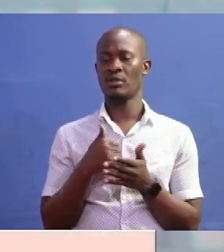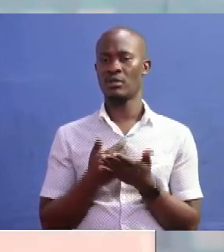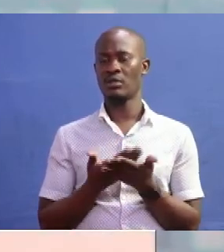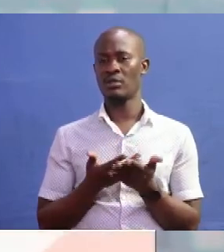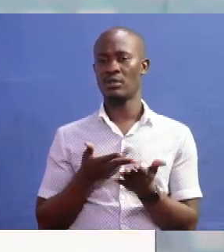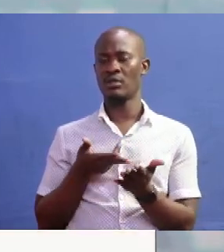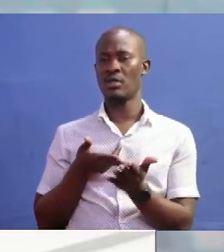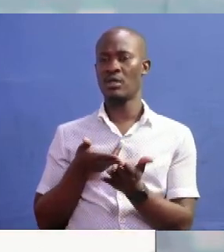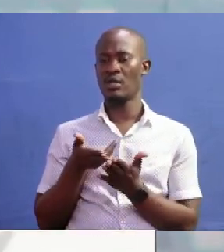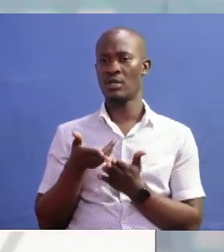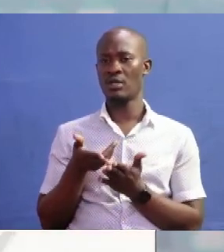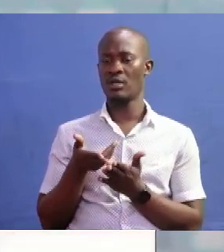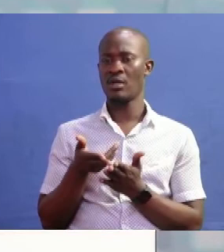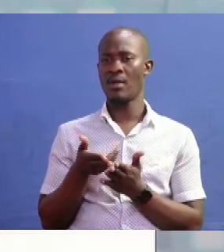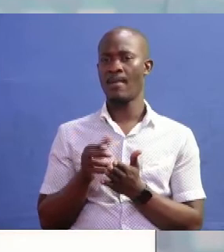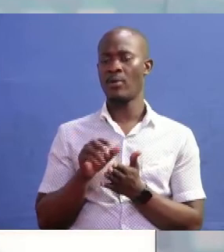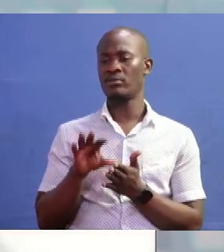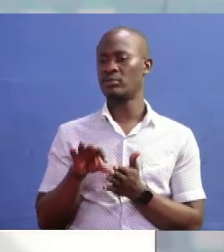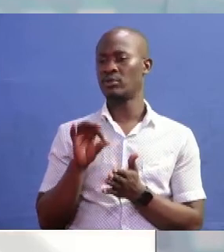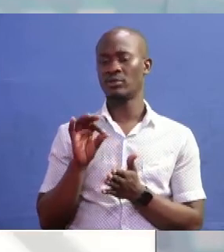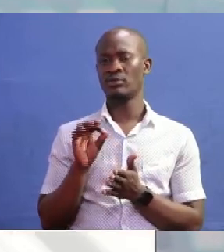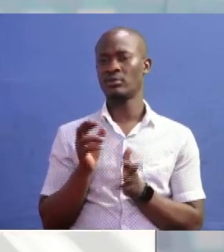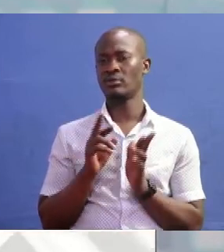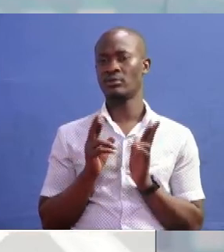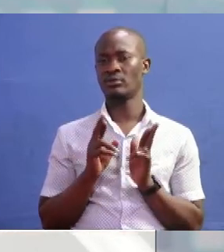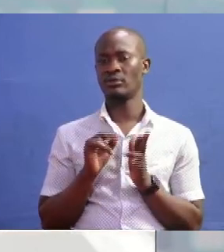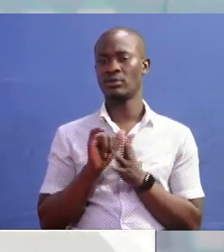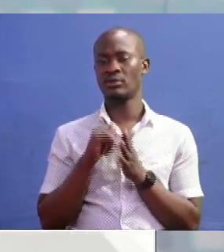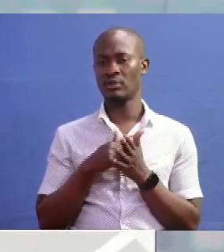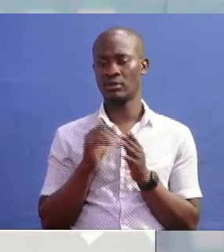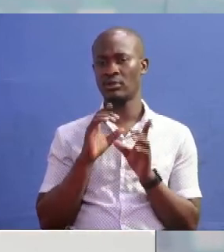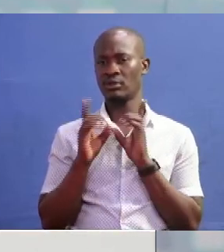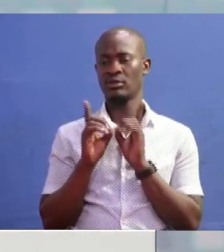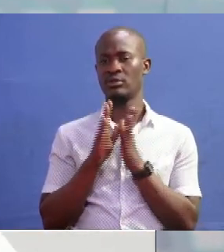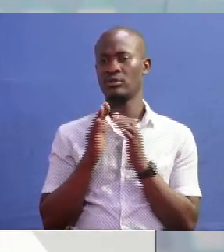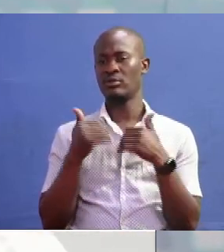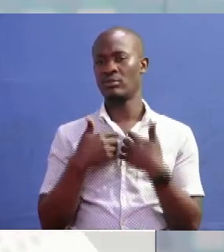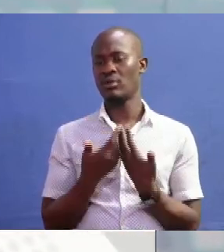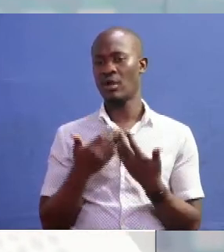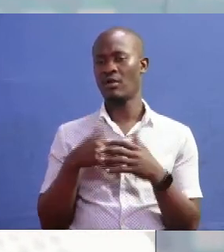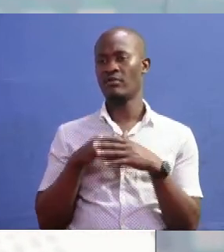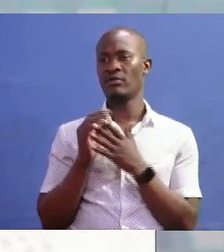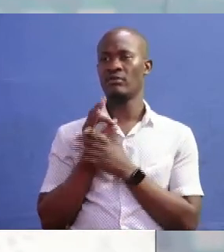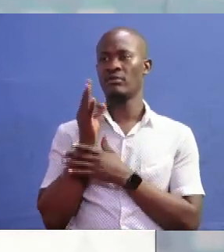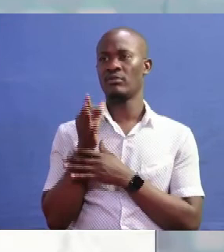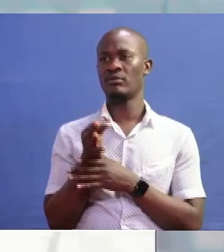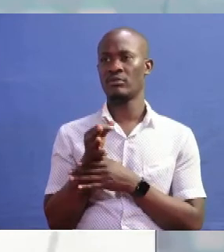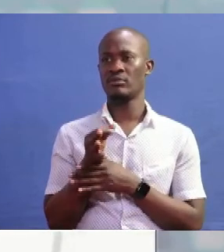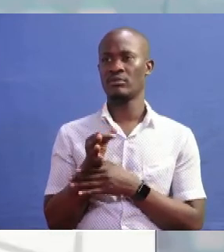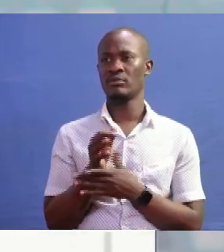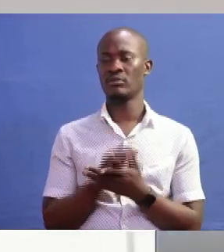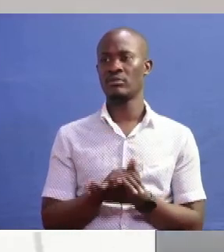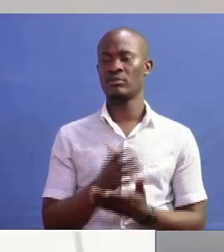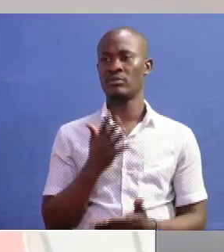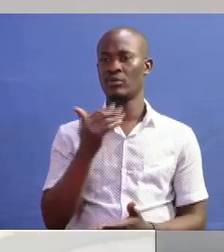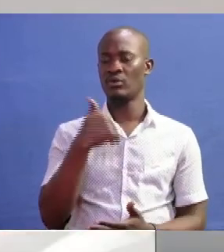direction definitely we could take. There is a discussion that we could have in future. Why are